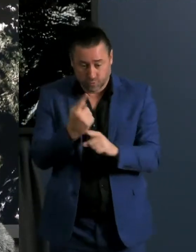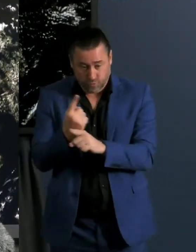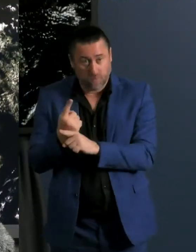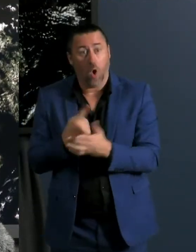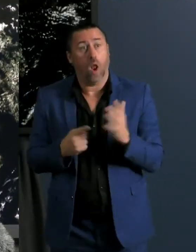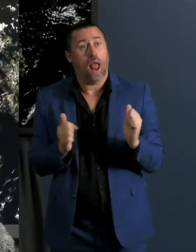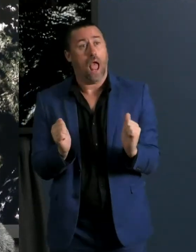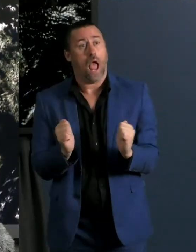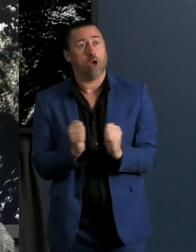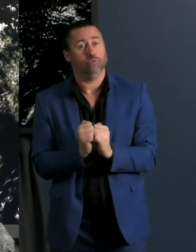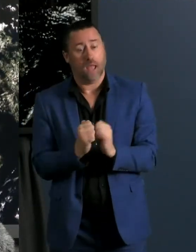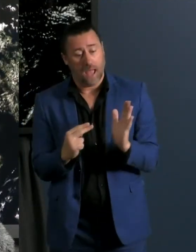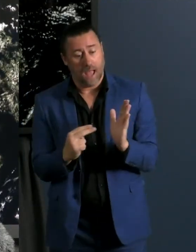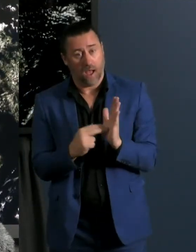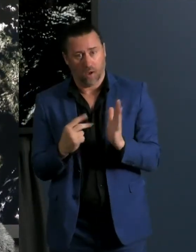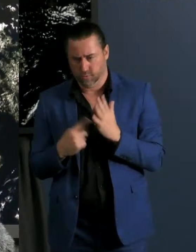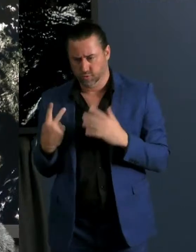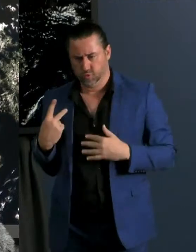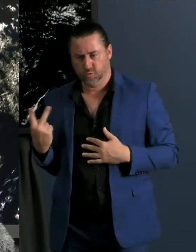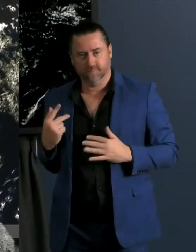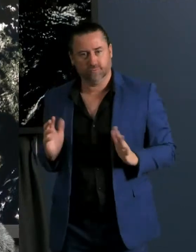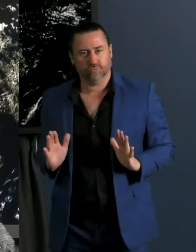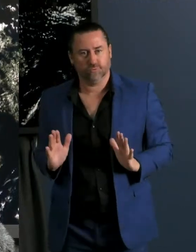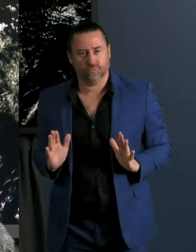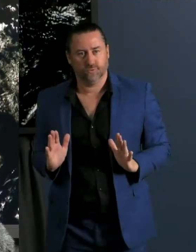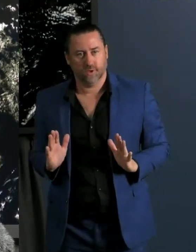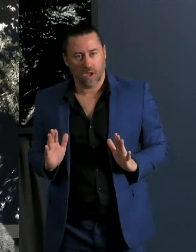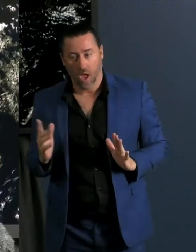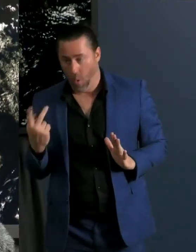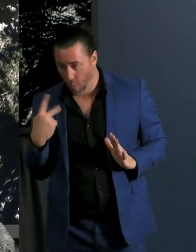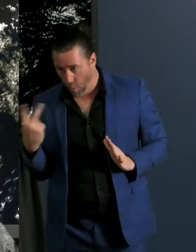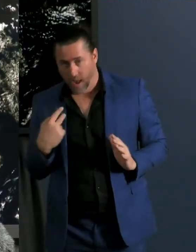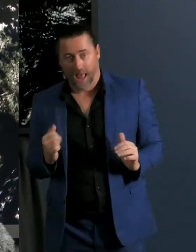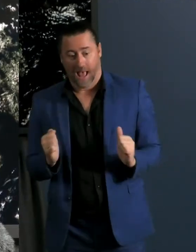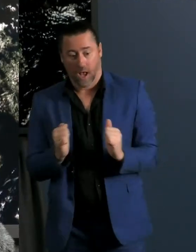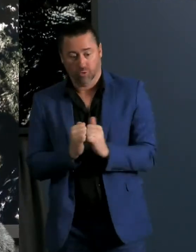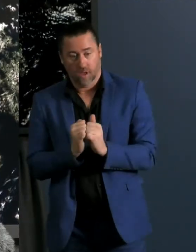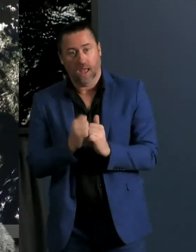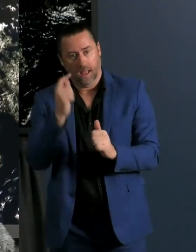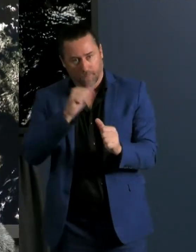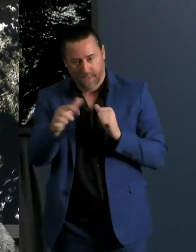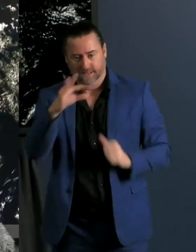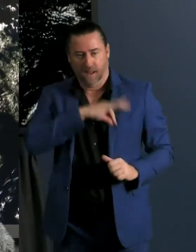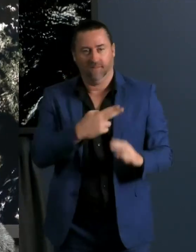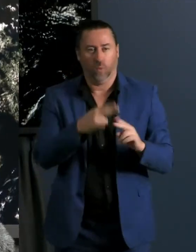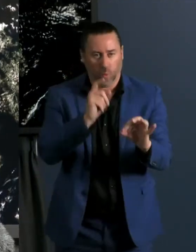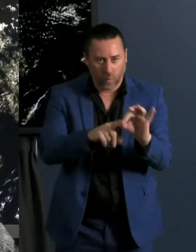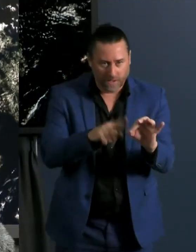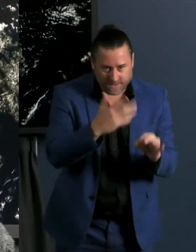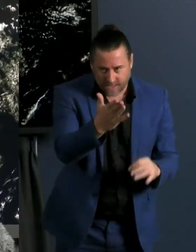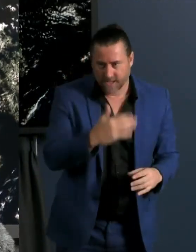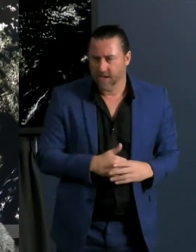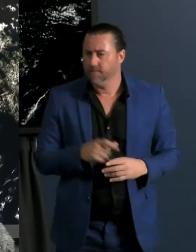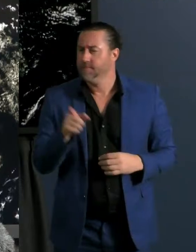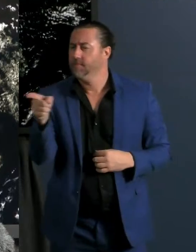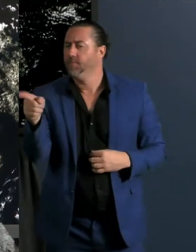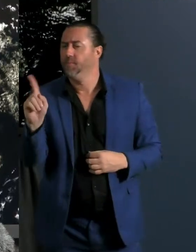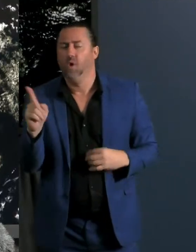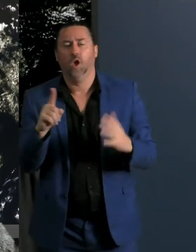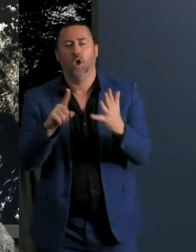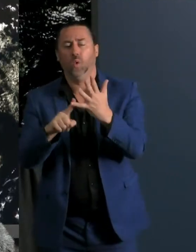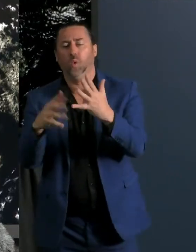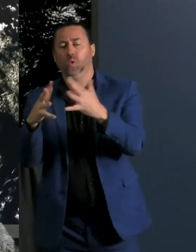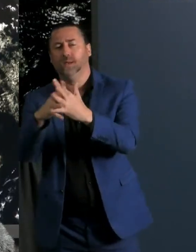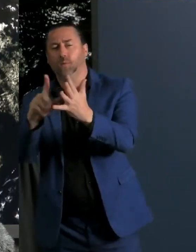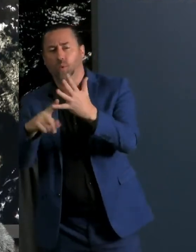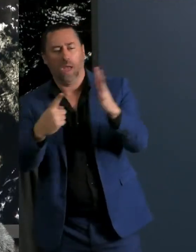I, and that is an agreement to lead our state in the best interests of Queenslanders. Are you aware of any agreement or deal between the